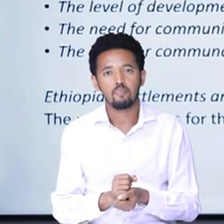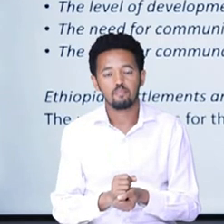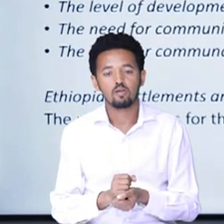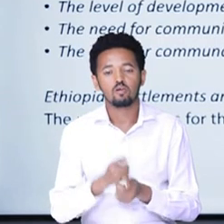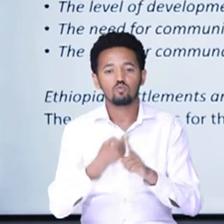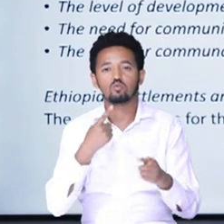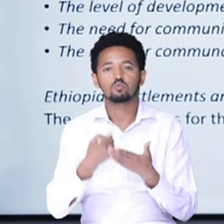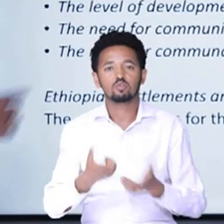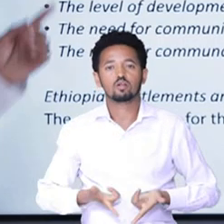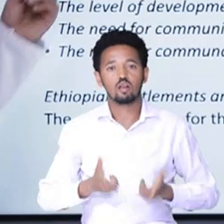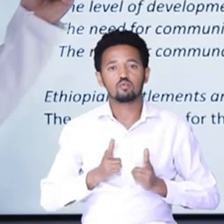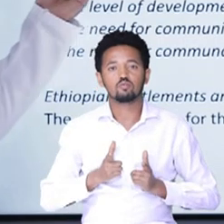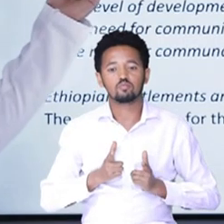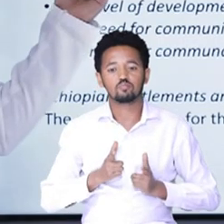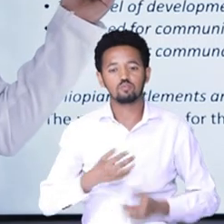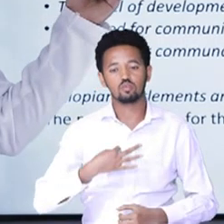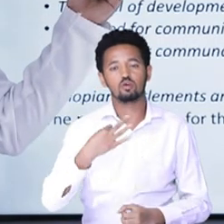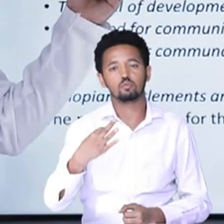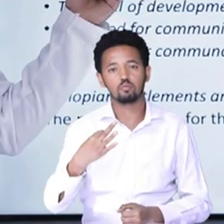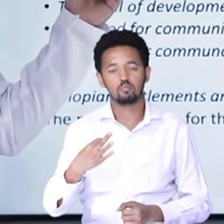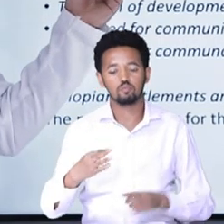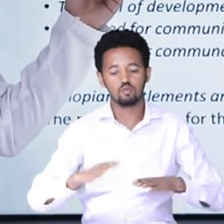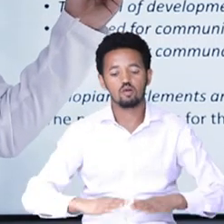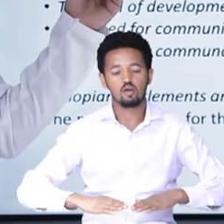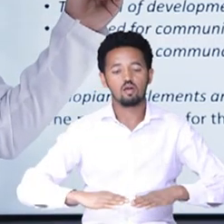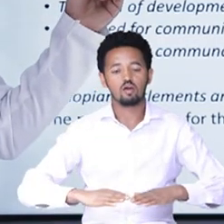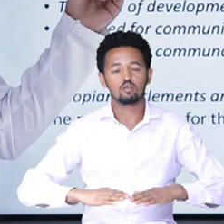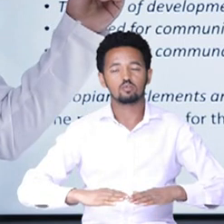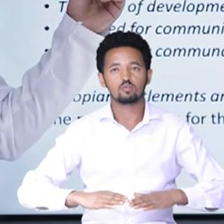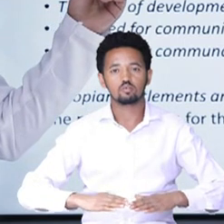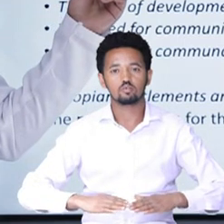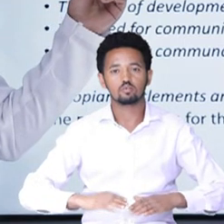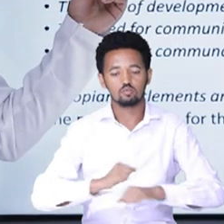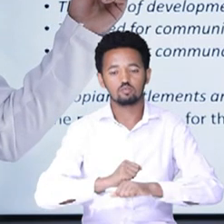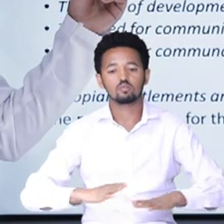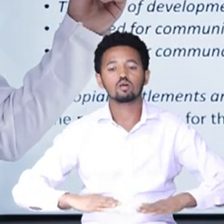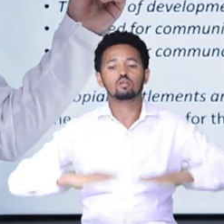From this relief type, altitude is the major factor.